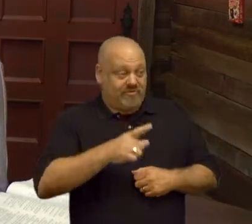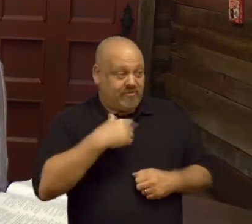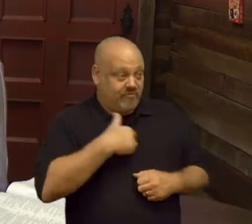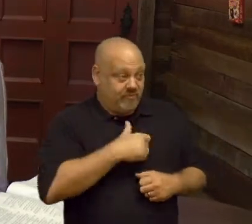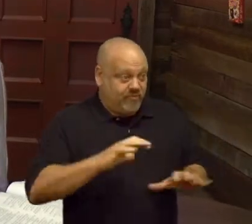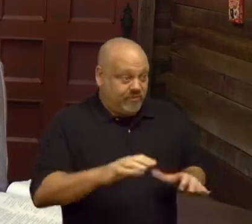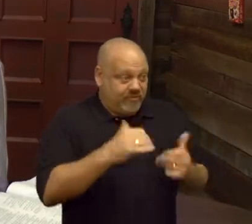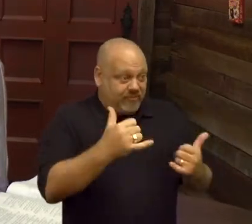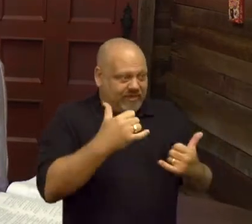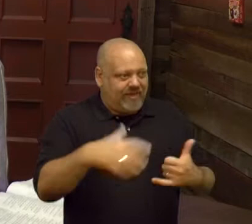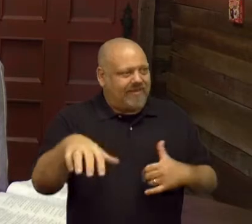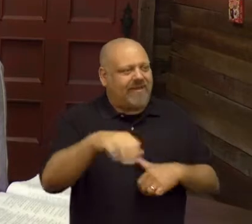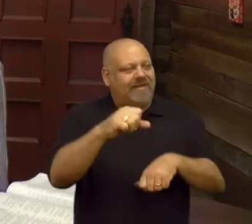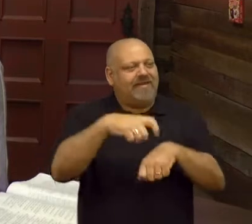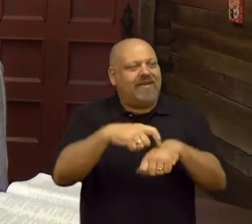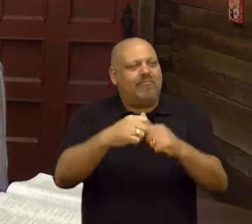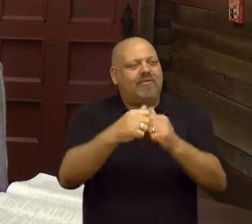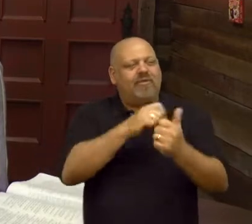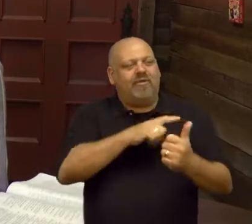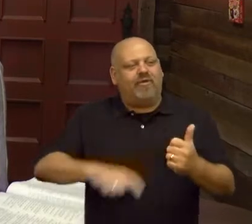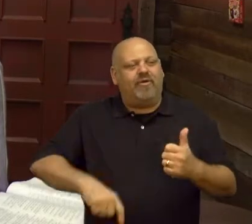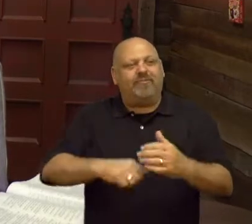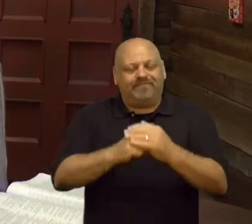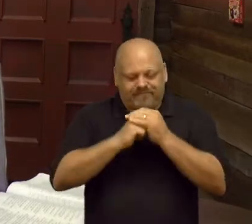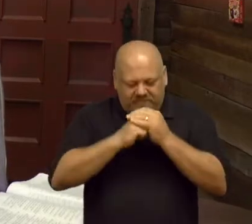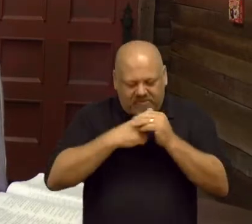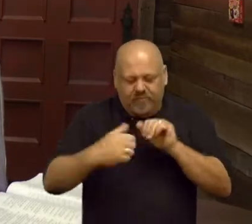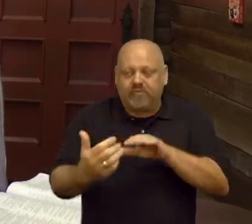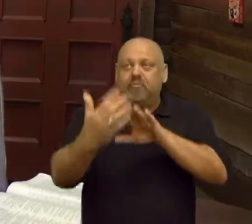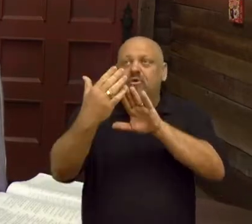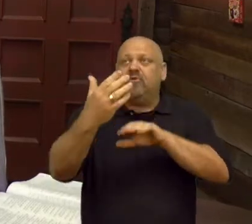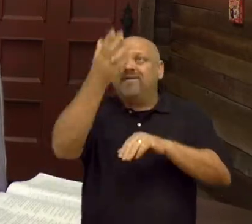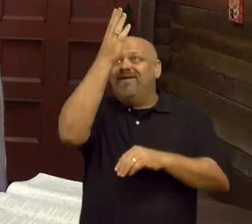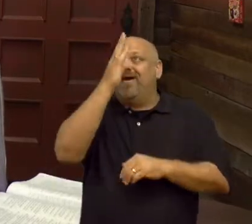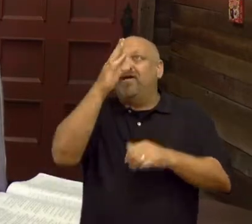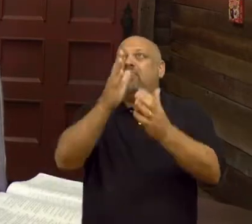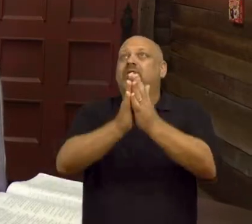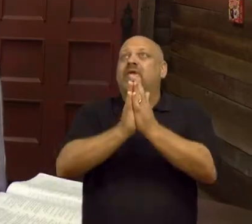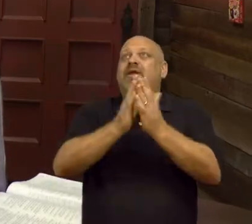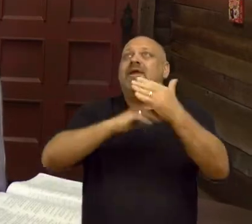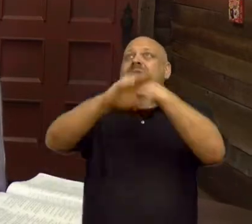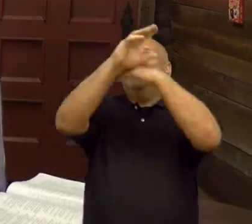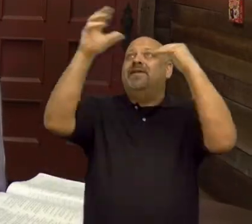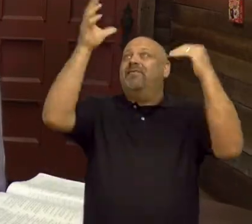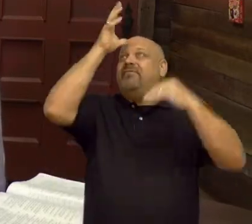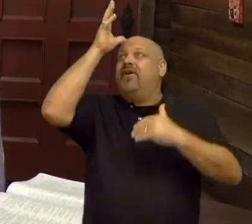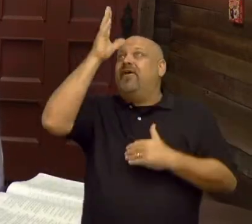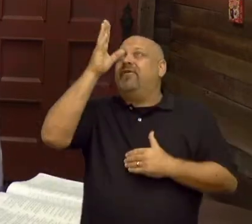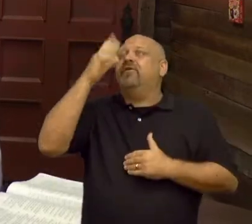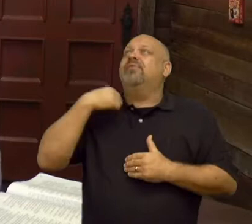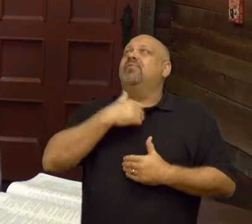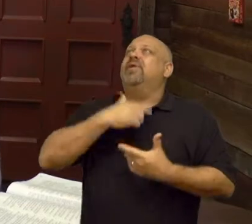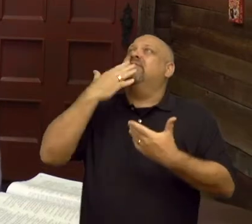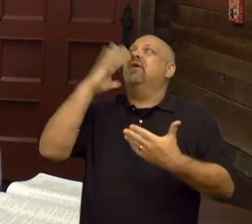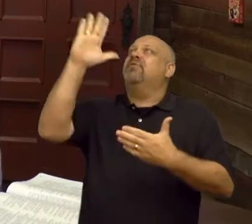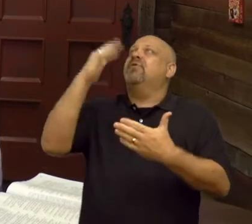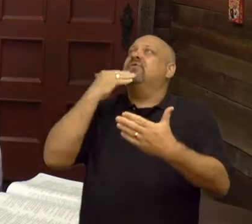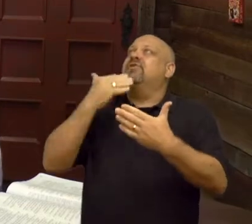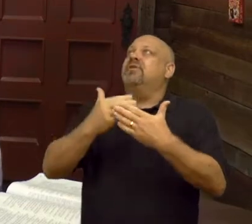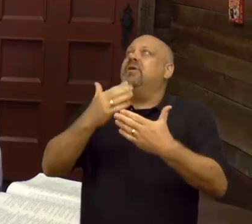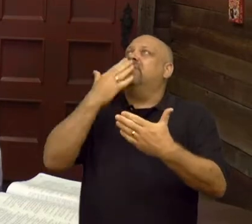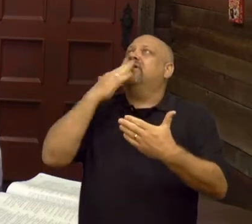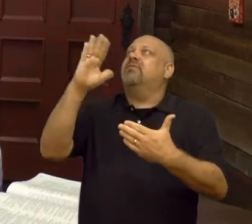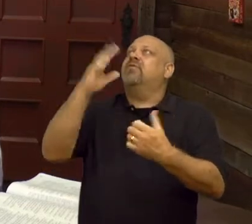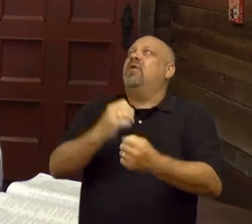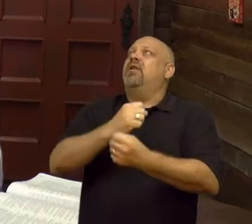let's do that right now. Let's take some time with the Lord. Would you bow your head with us as we approach God in prayer? Heavenly Father, we thank you for